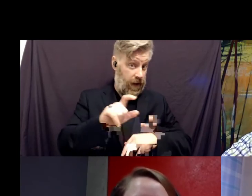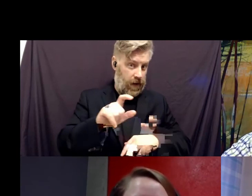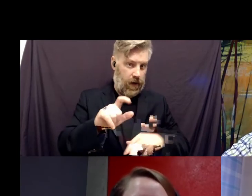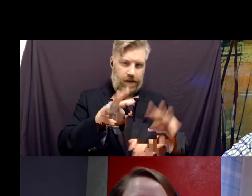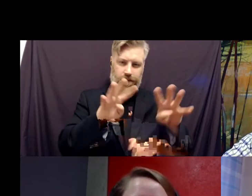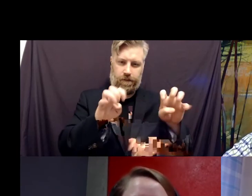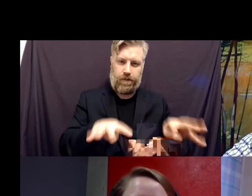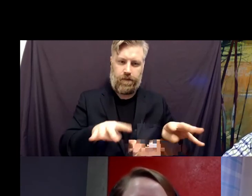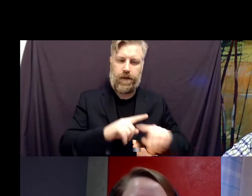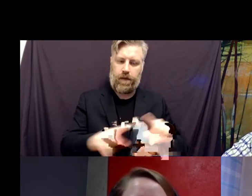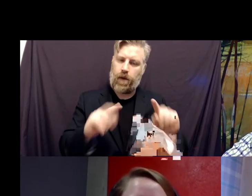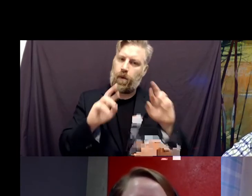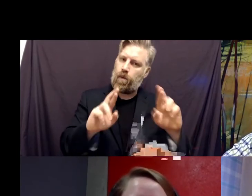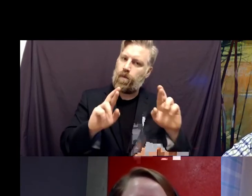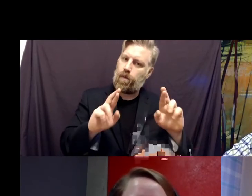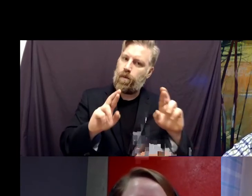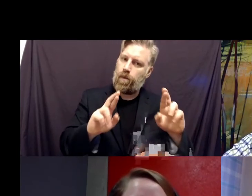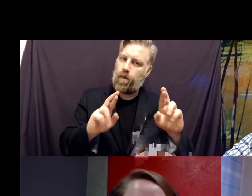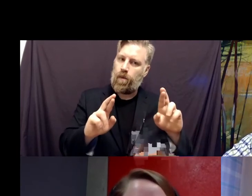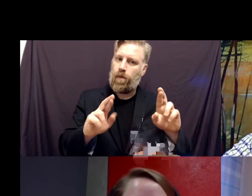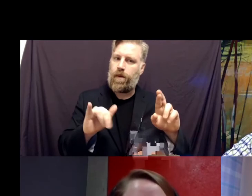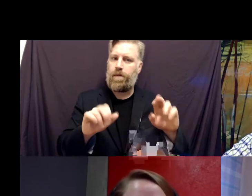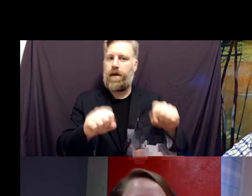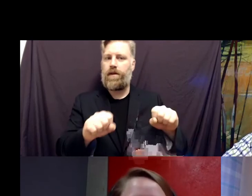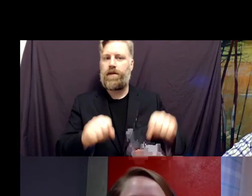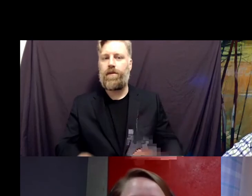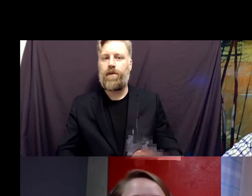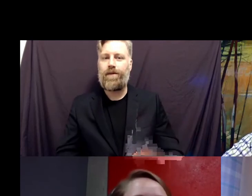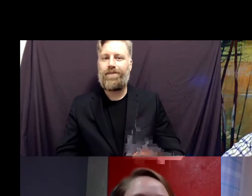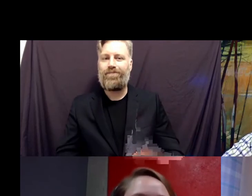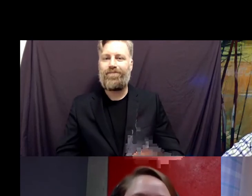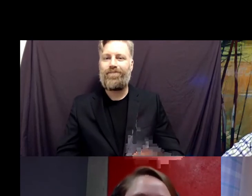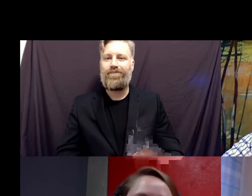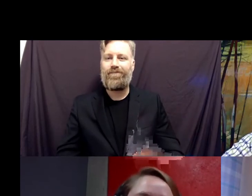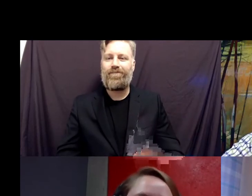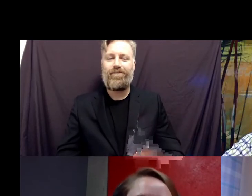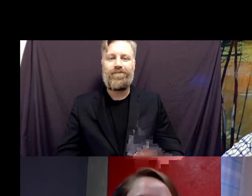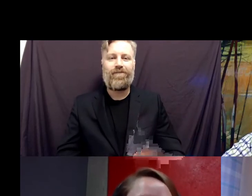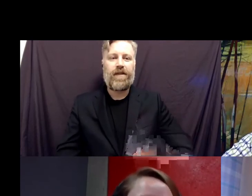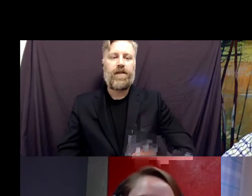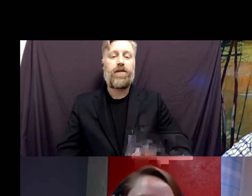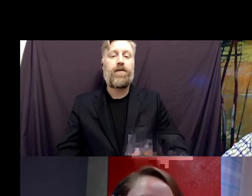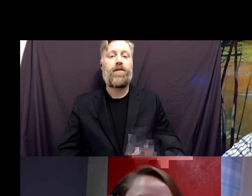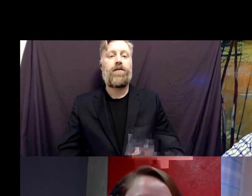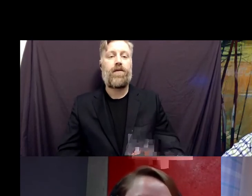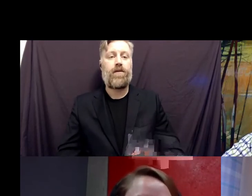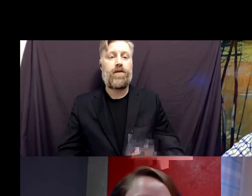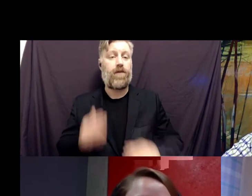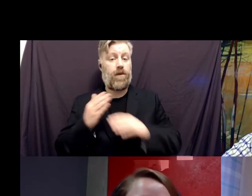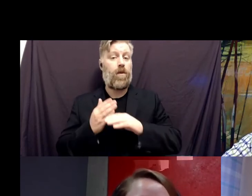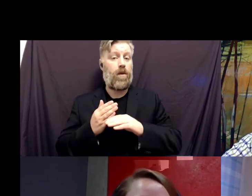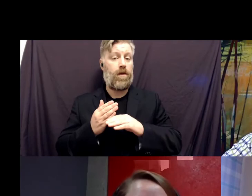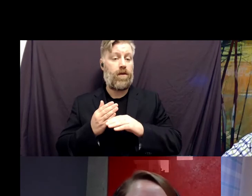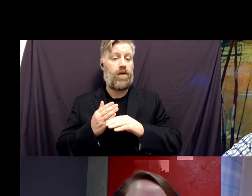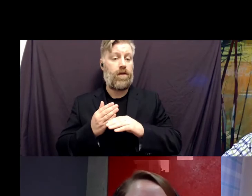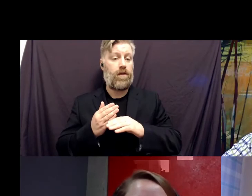cross your fingers so that it's possible for you, for us. Okay. And after 2 years, when